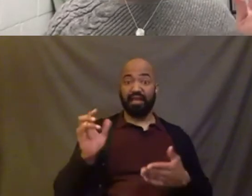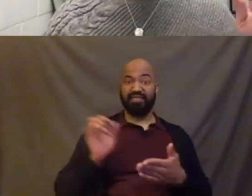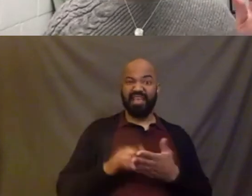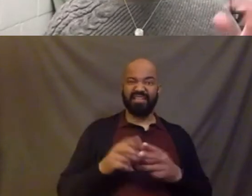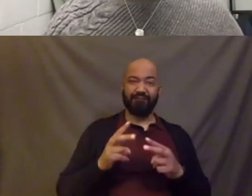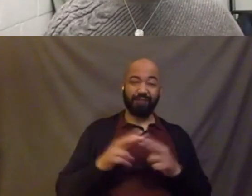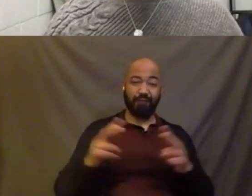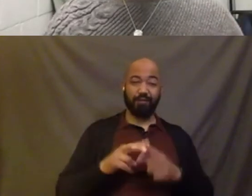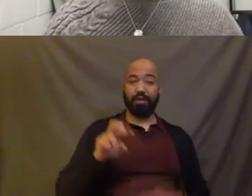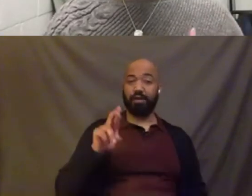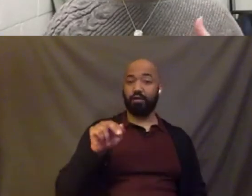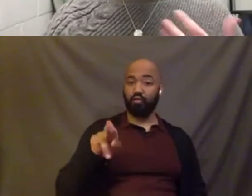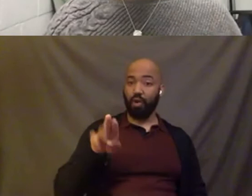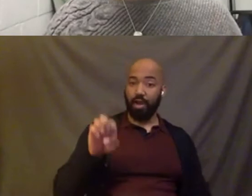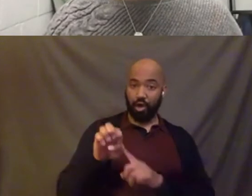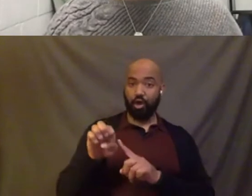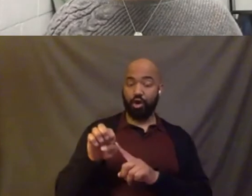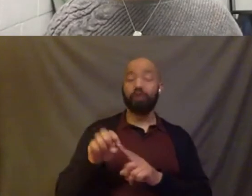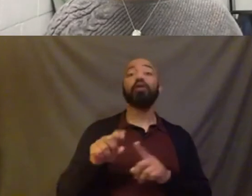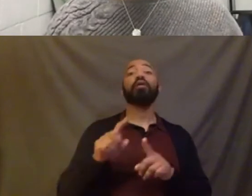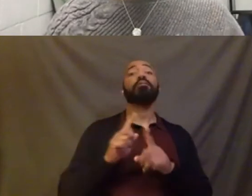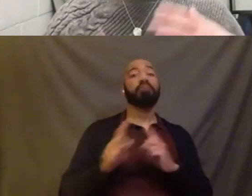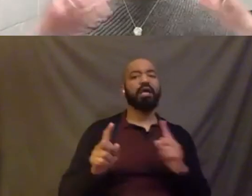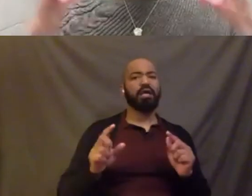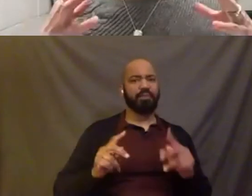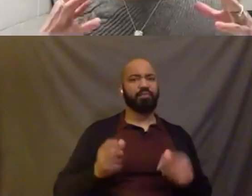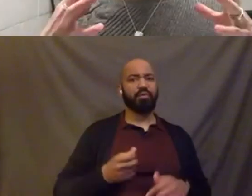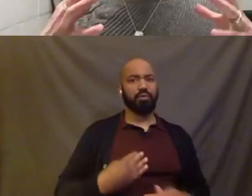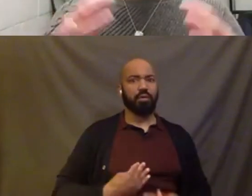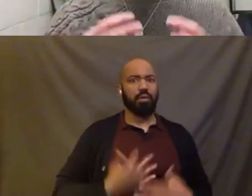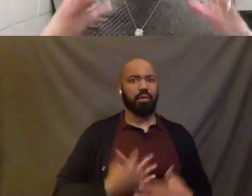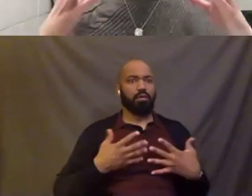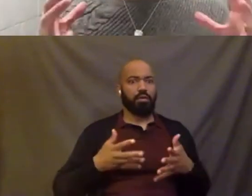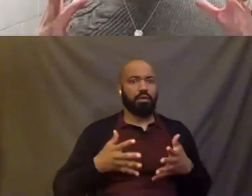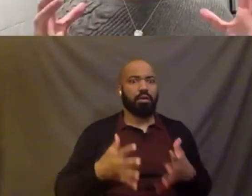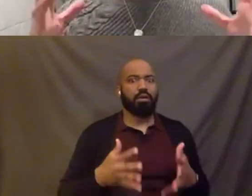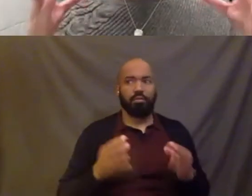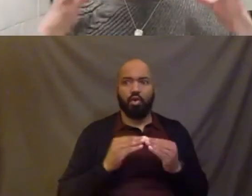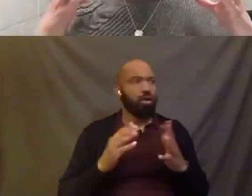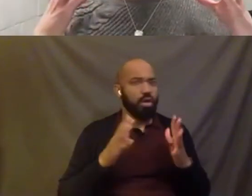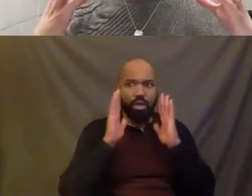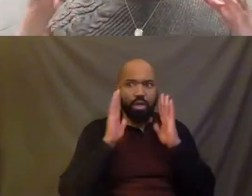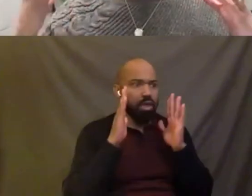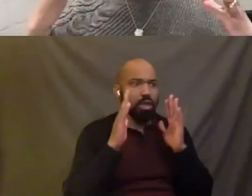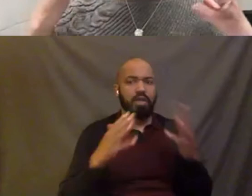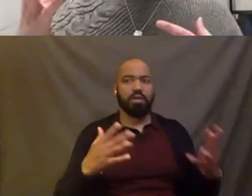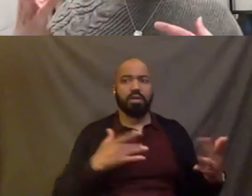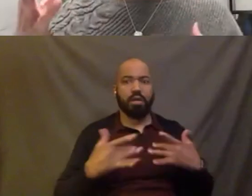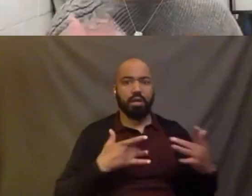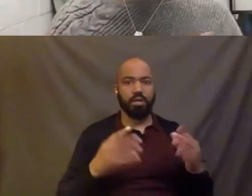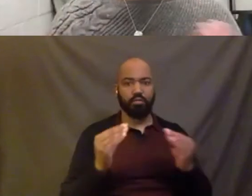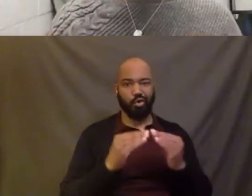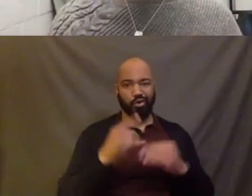occurrences, but that can really induce a lot of anxiety, a lot of hypervigilance. So is that going to do more harm to your